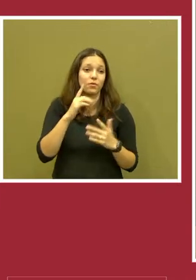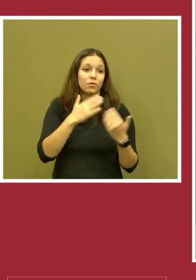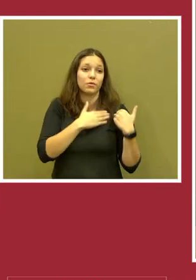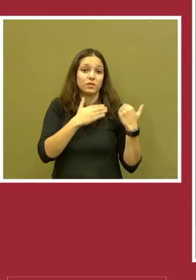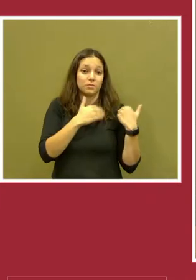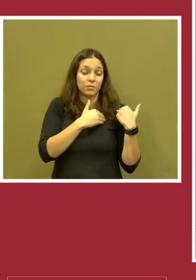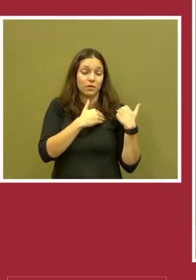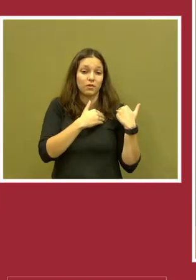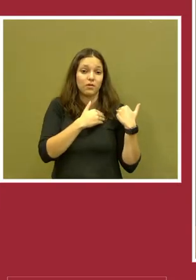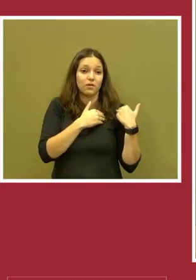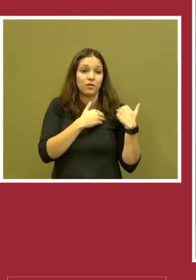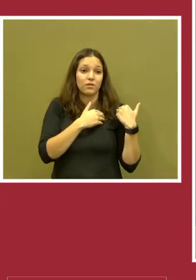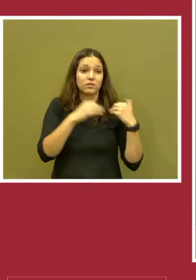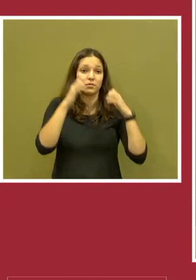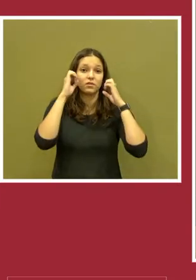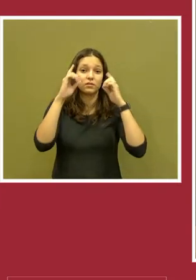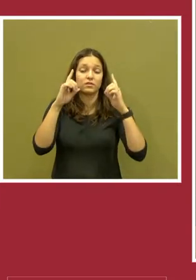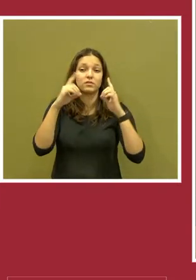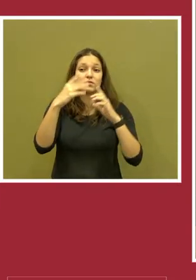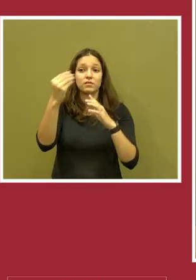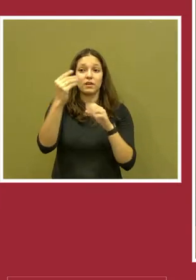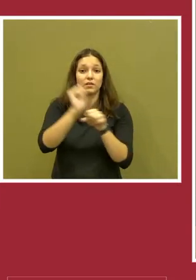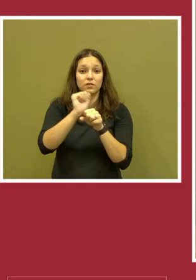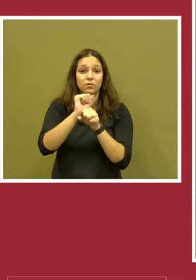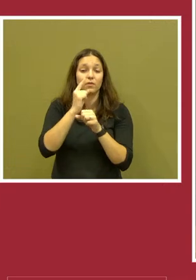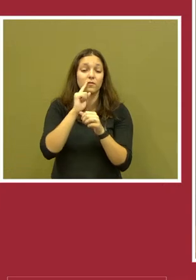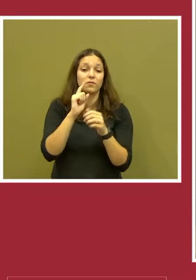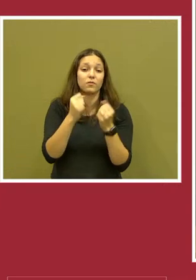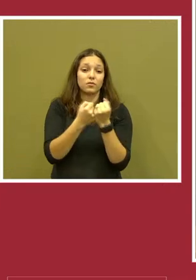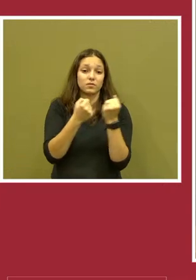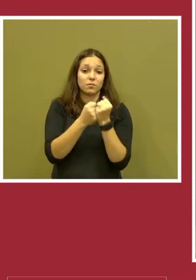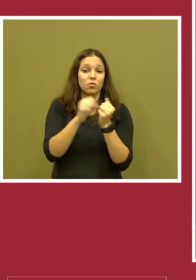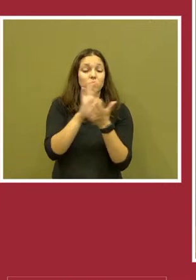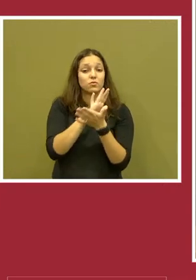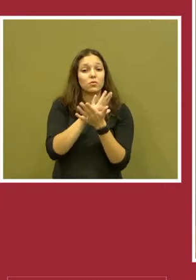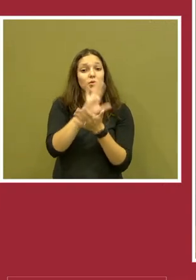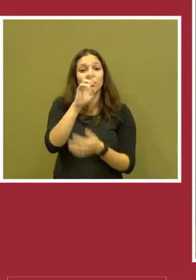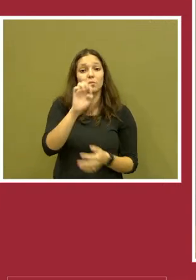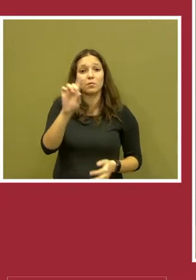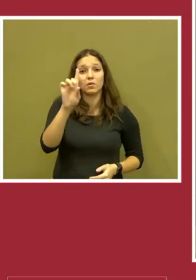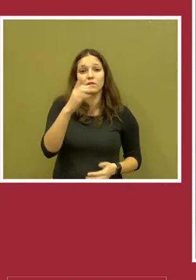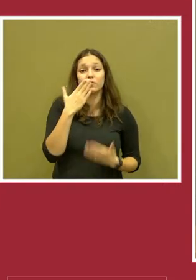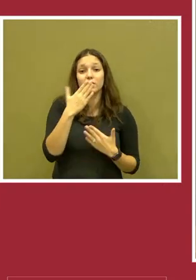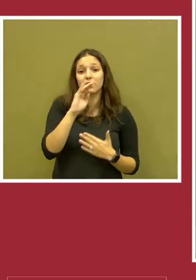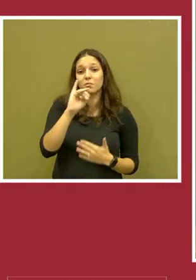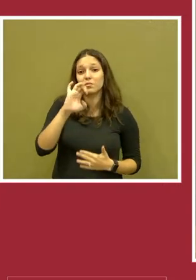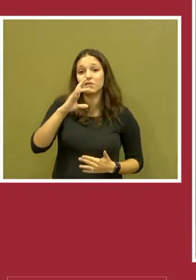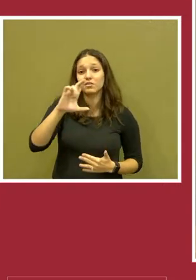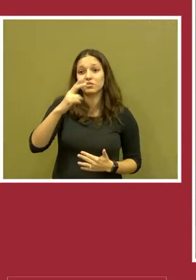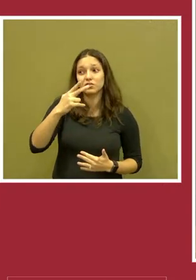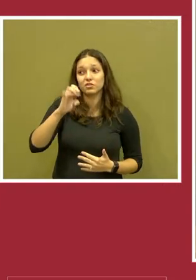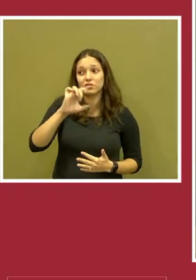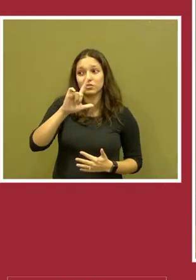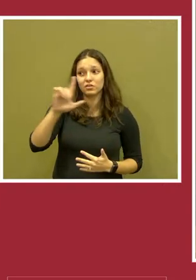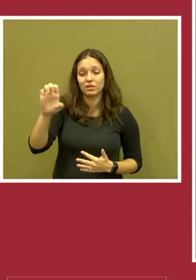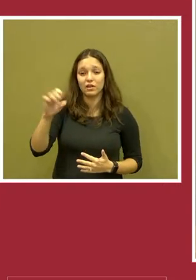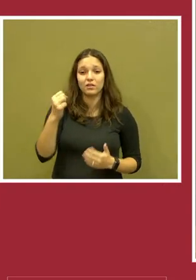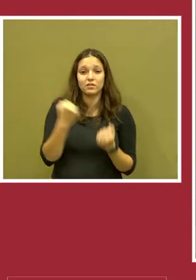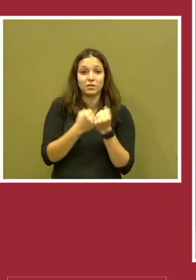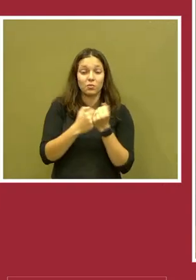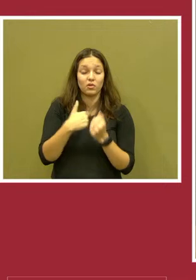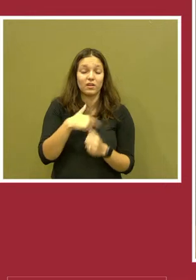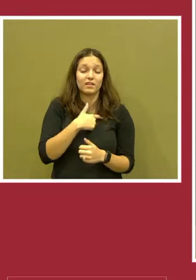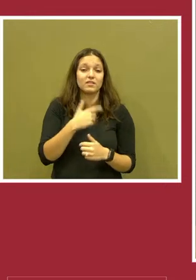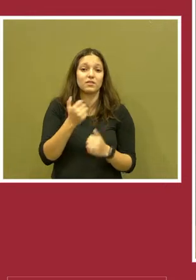PAC that does the outside work to support our school bond. And so thank you to Michelle for stepping in and supporting us. And with